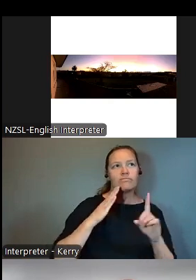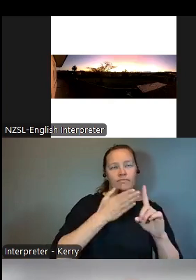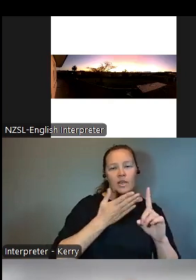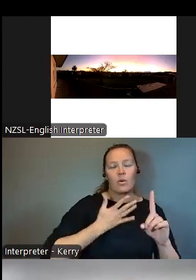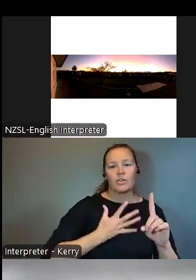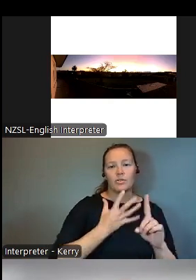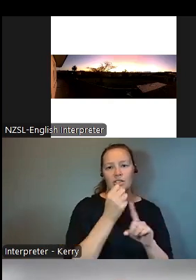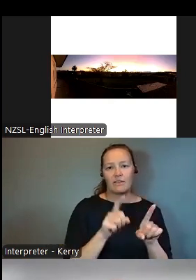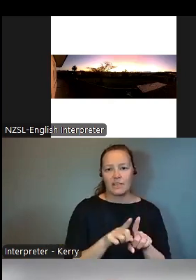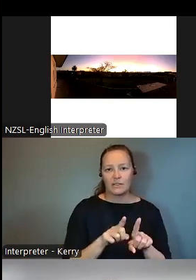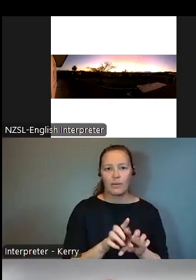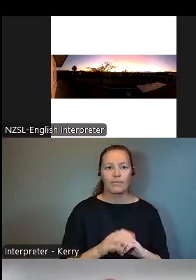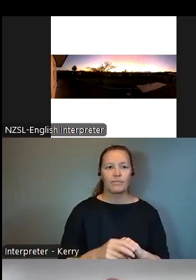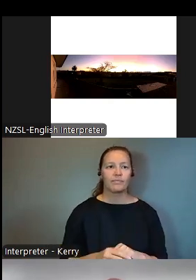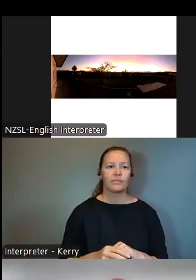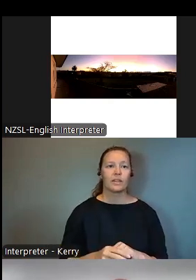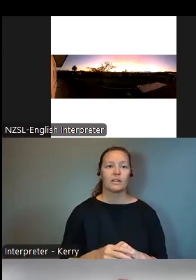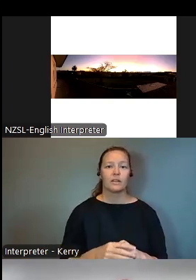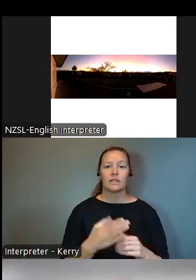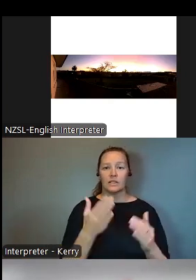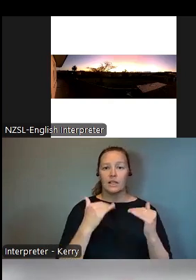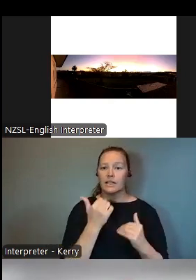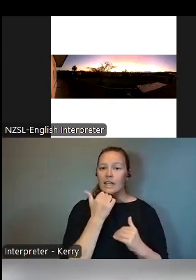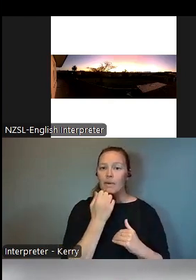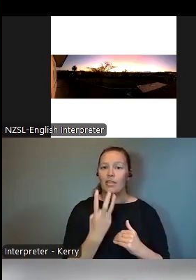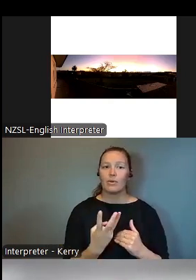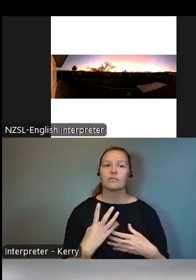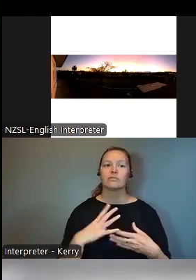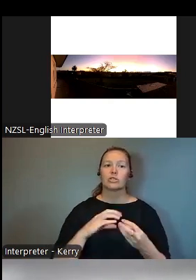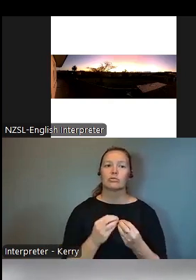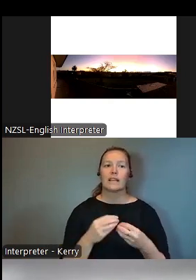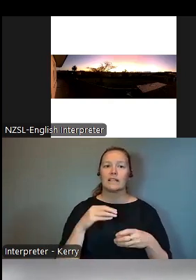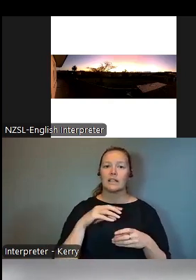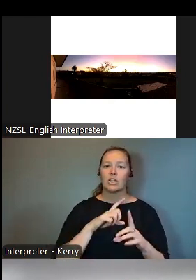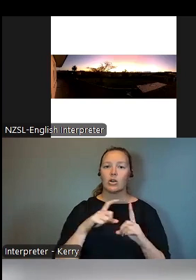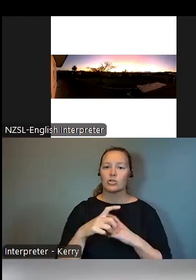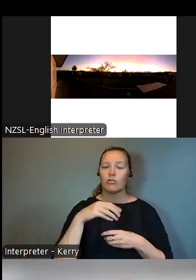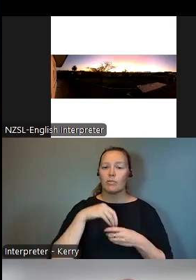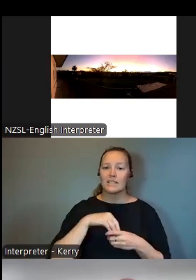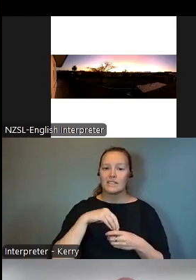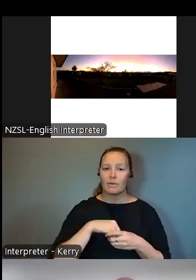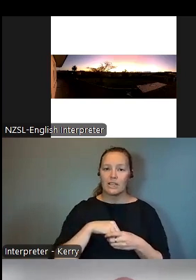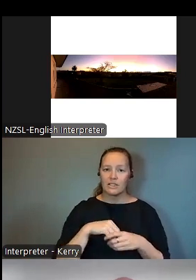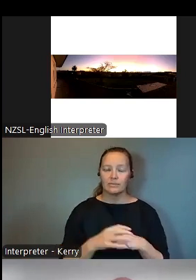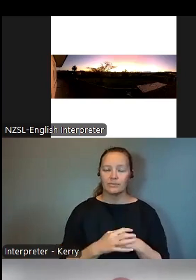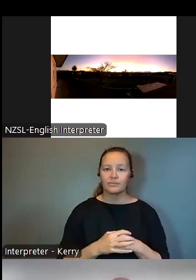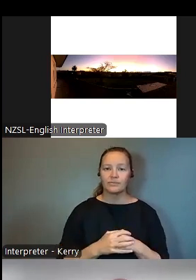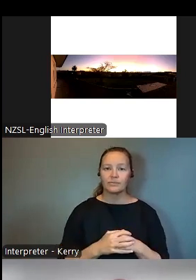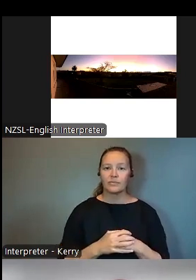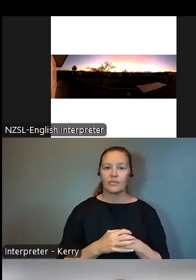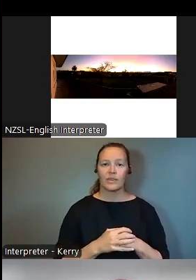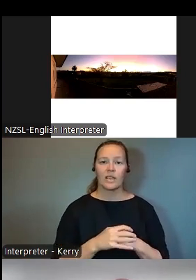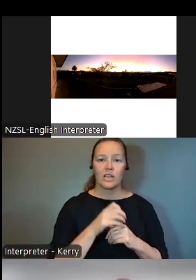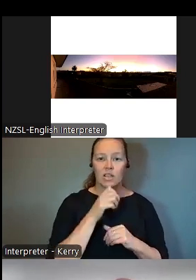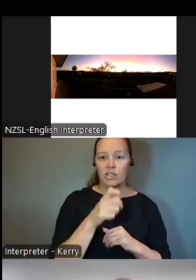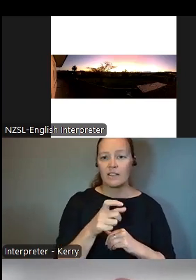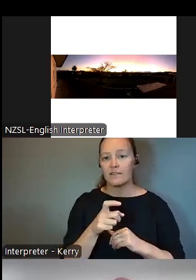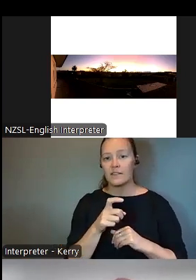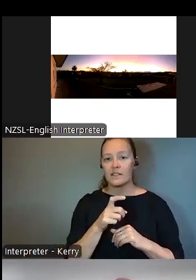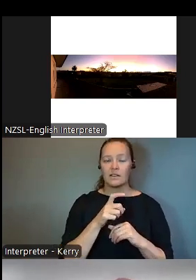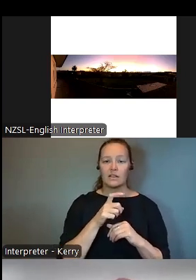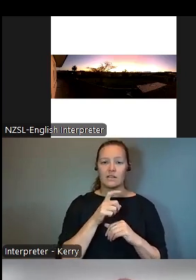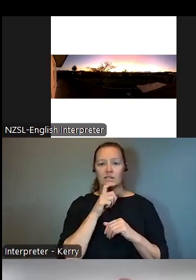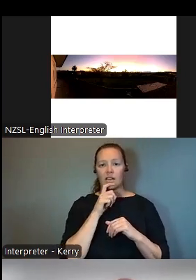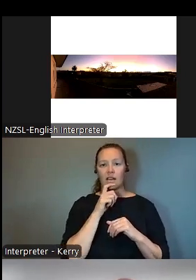Number 3 is to create a culture of participation. You know, when employees choose for themselves as opposed to